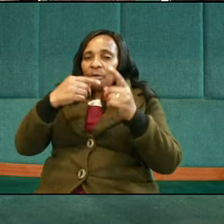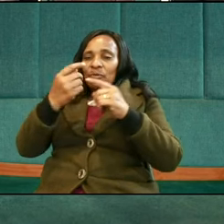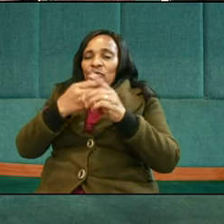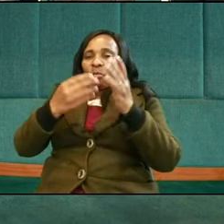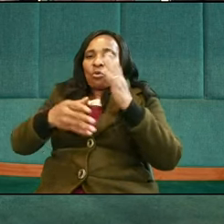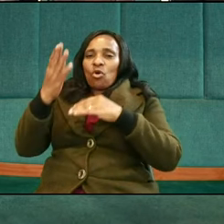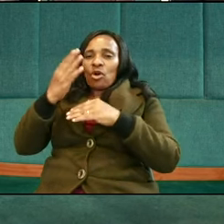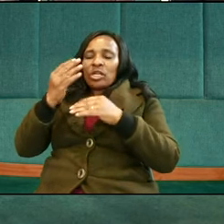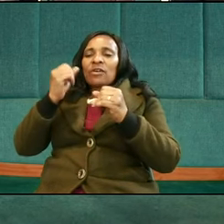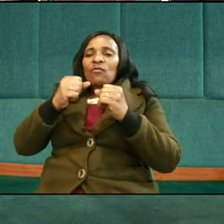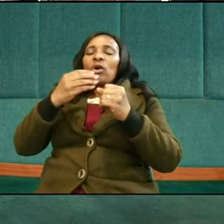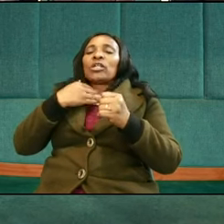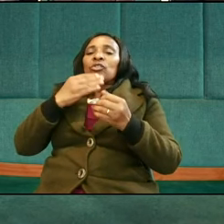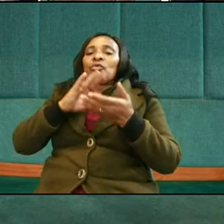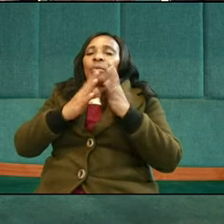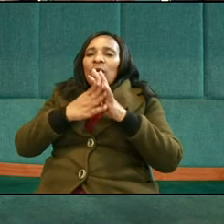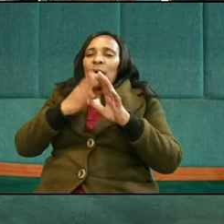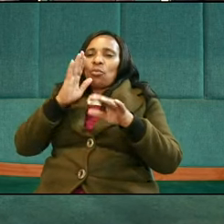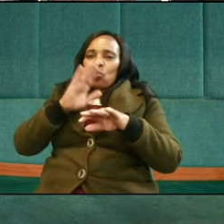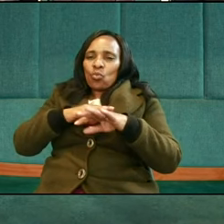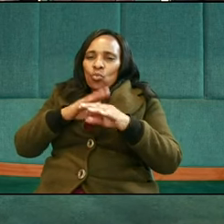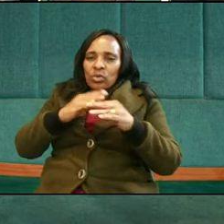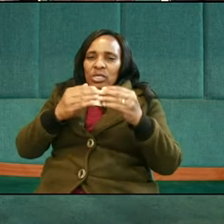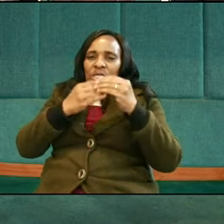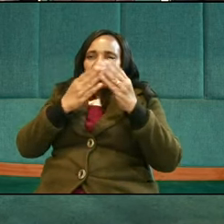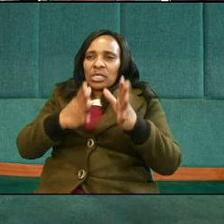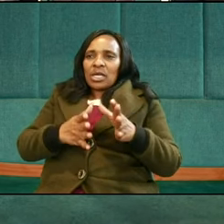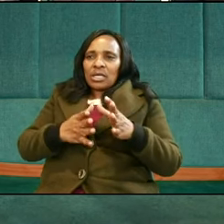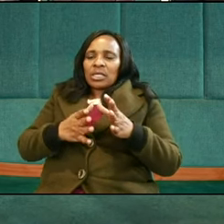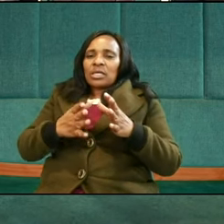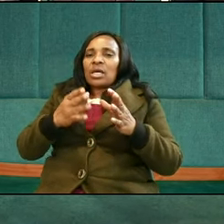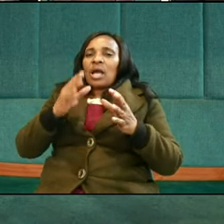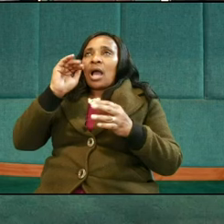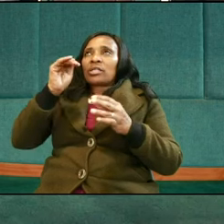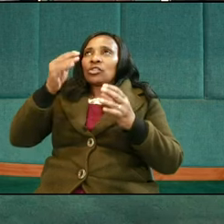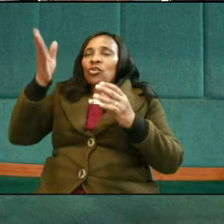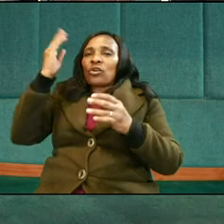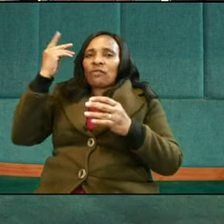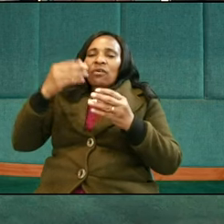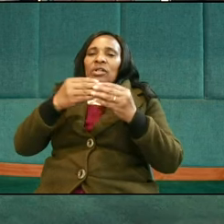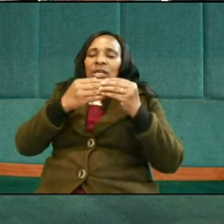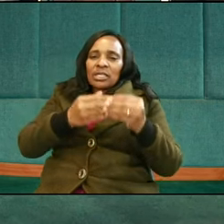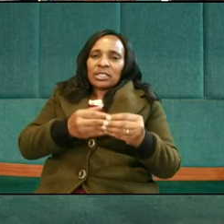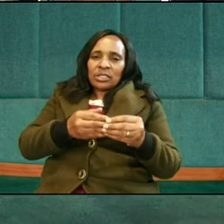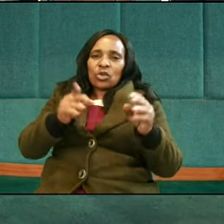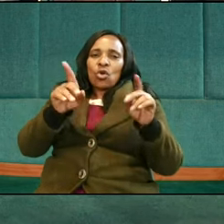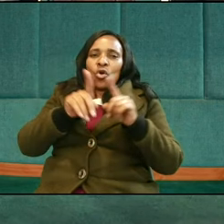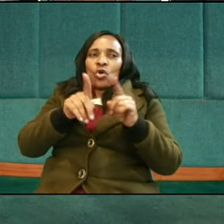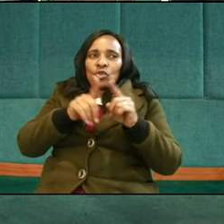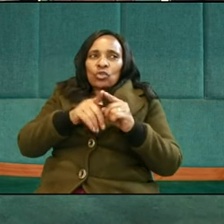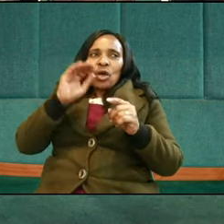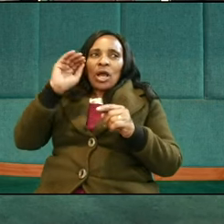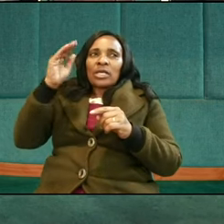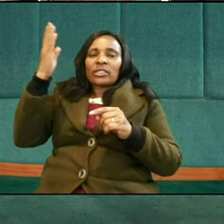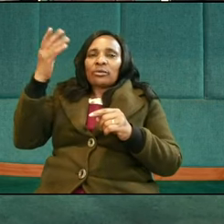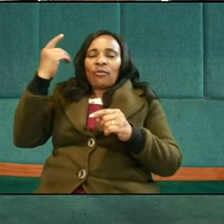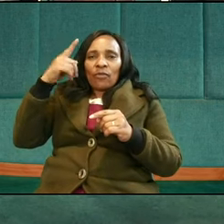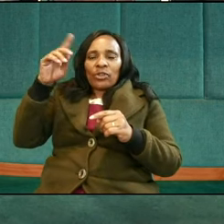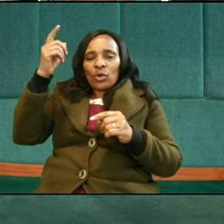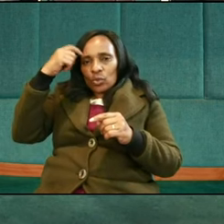be great leaders, we should go and ask God for guidance and also to ask him for